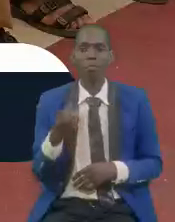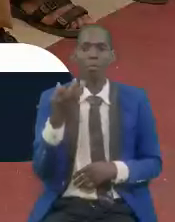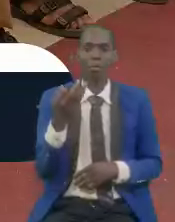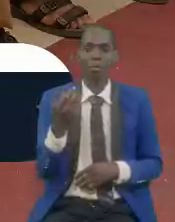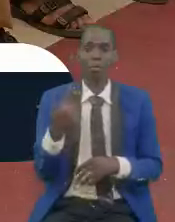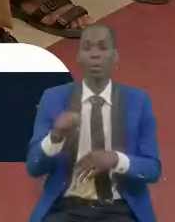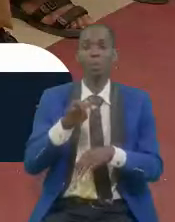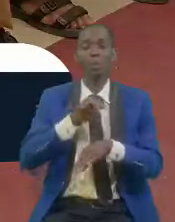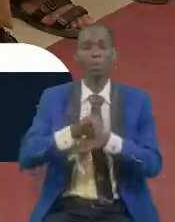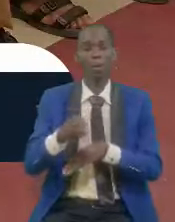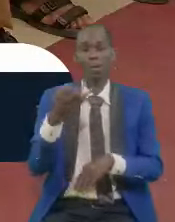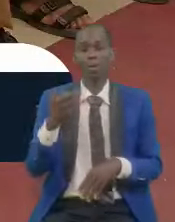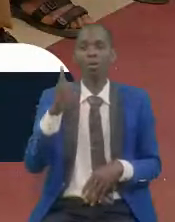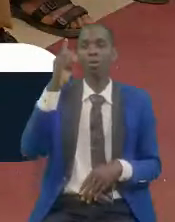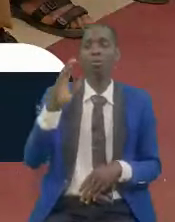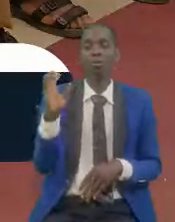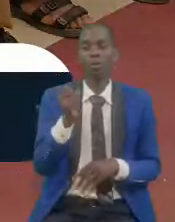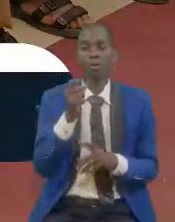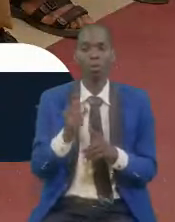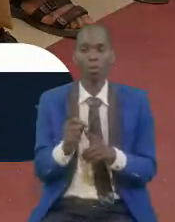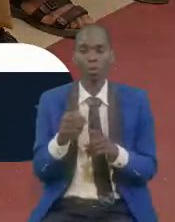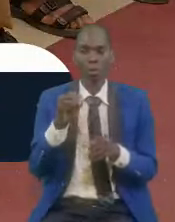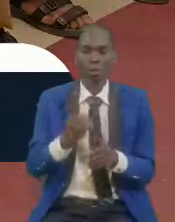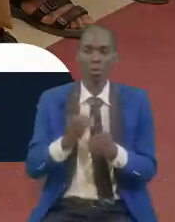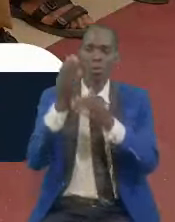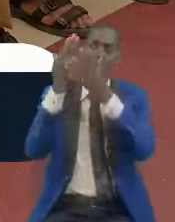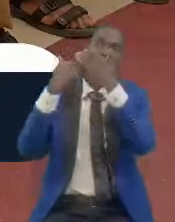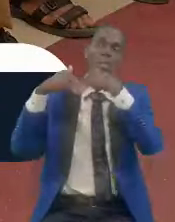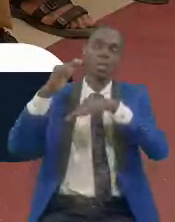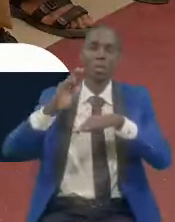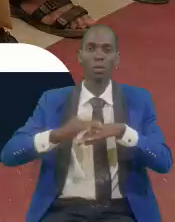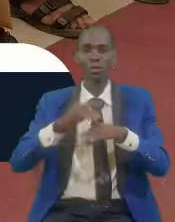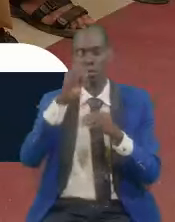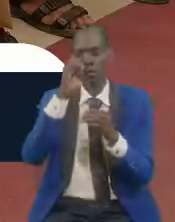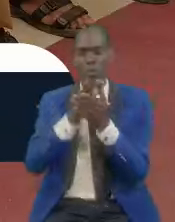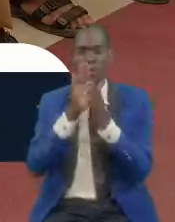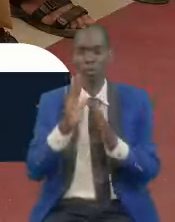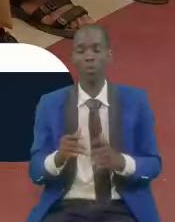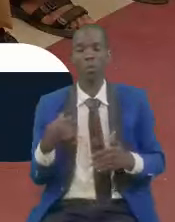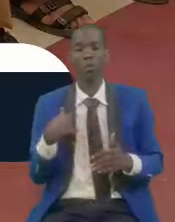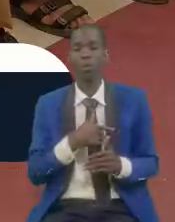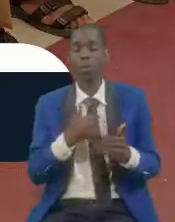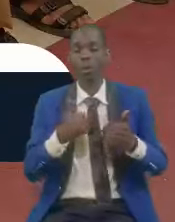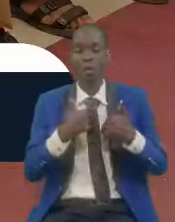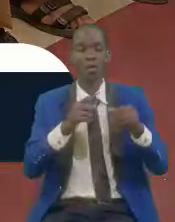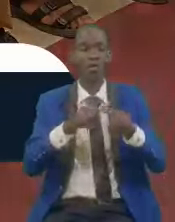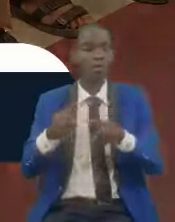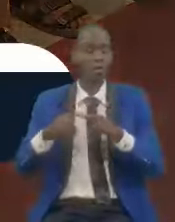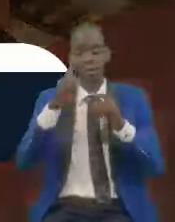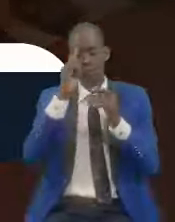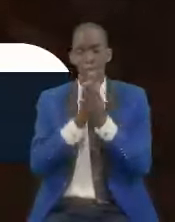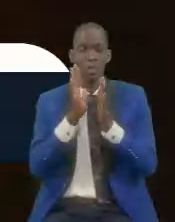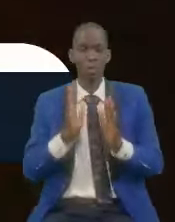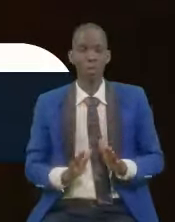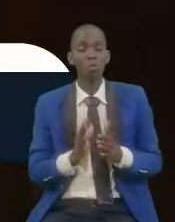in heavenward believers. There are many believers in court, there are worldly believers